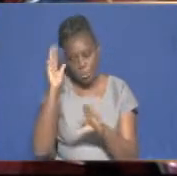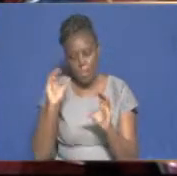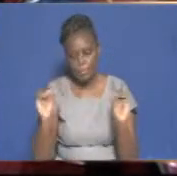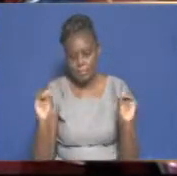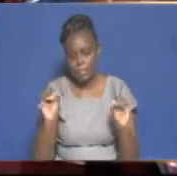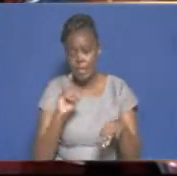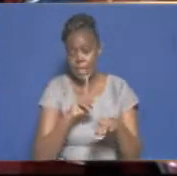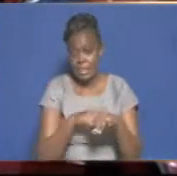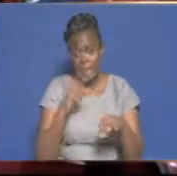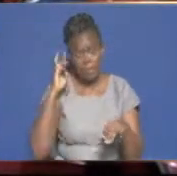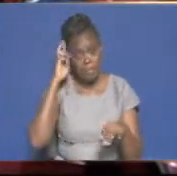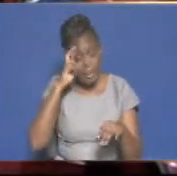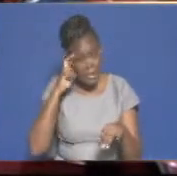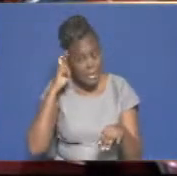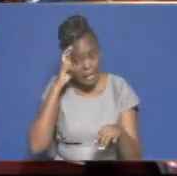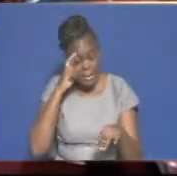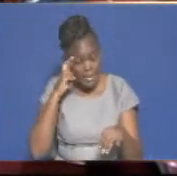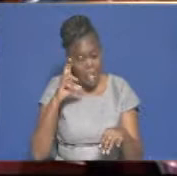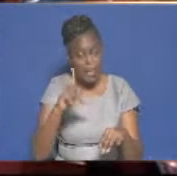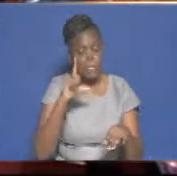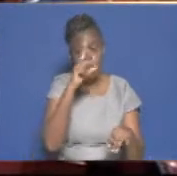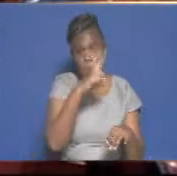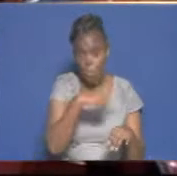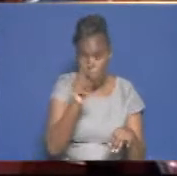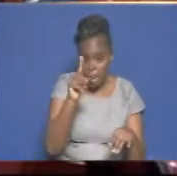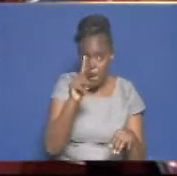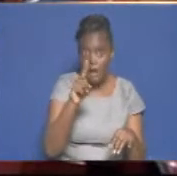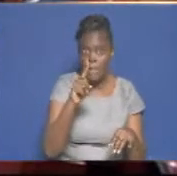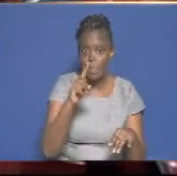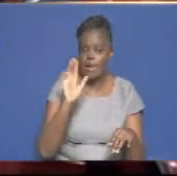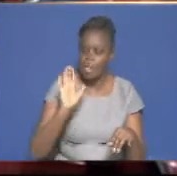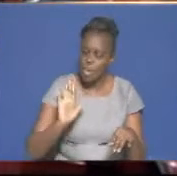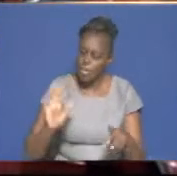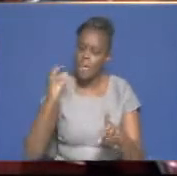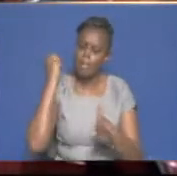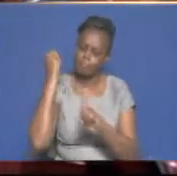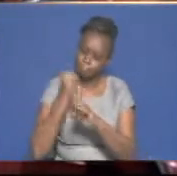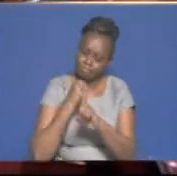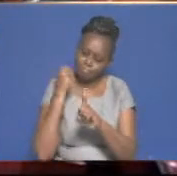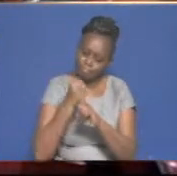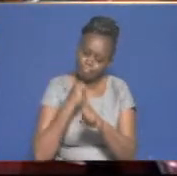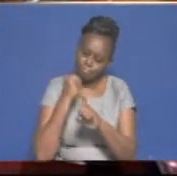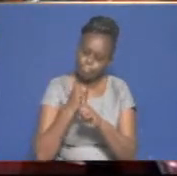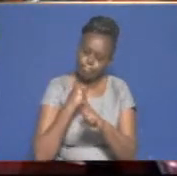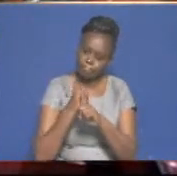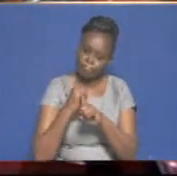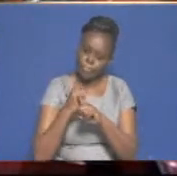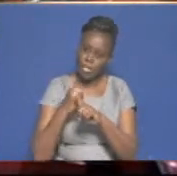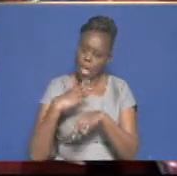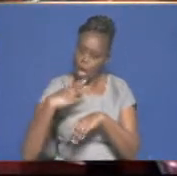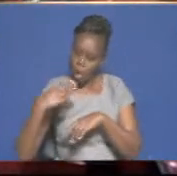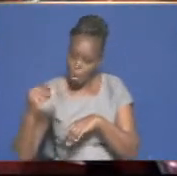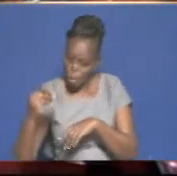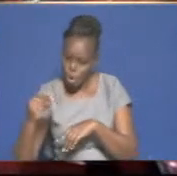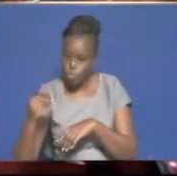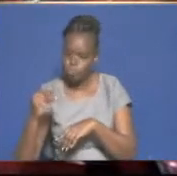But when they realized that it had been passed, they lobbied and they actually went to see His Excellency President Mwai